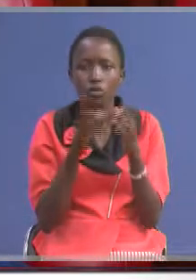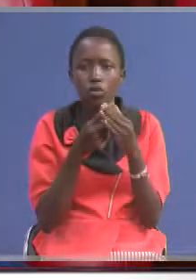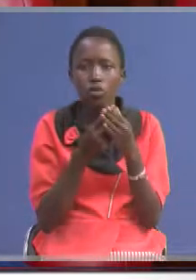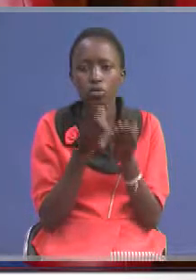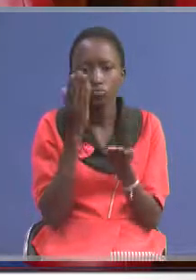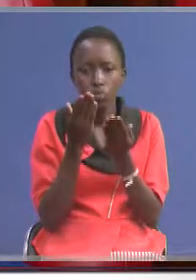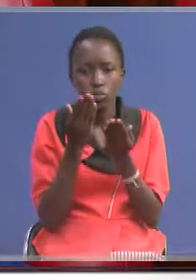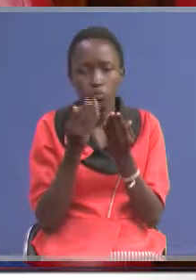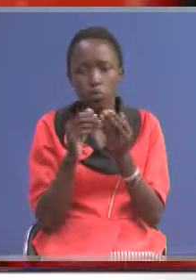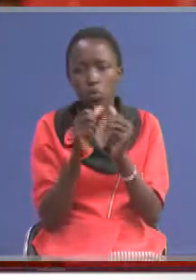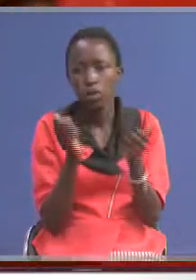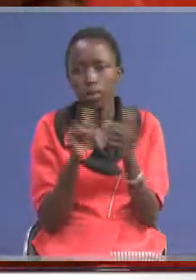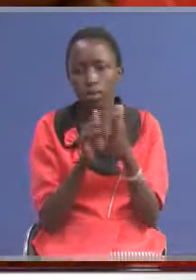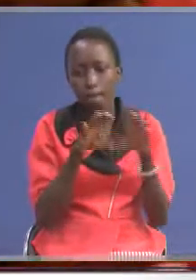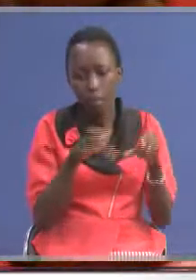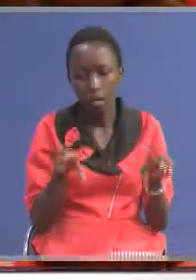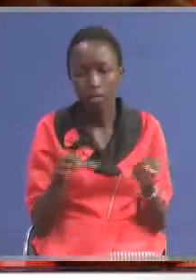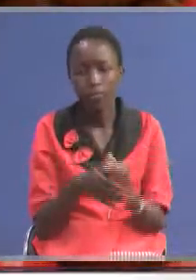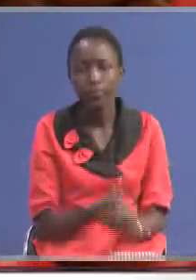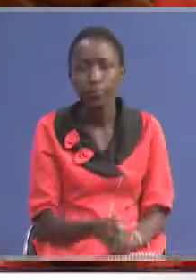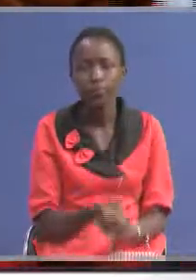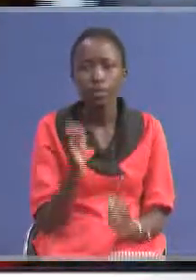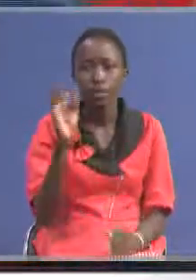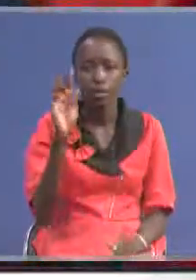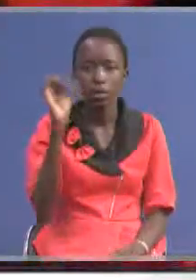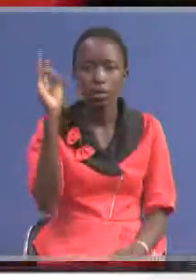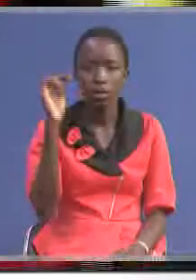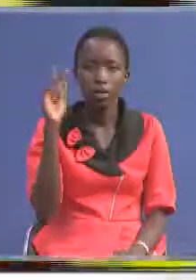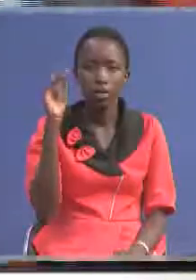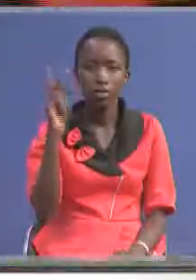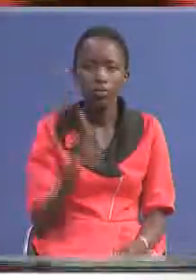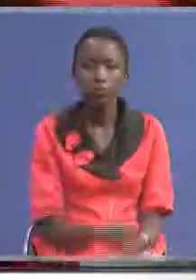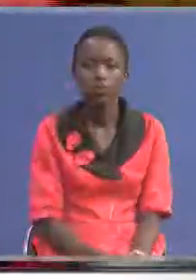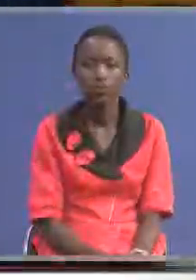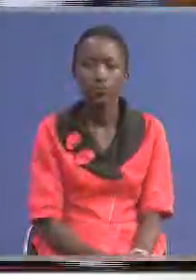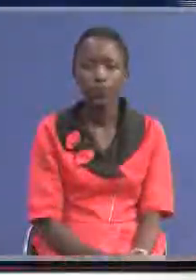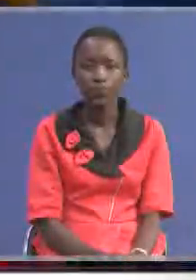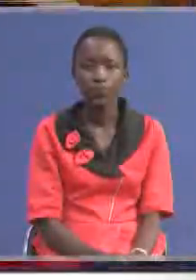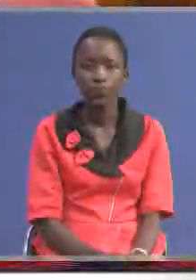fair competition in the market. Irene Mwangi, KUTV.